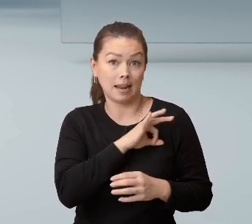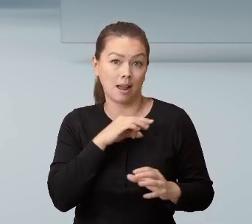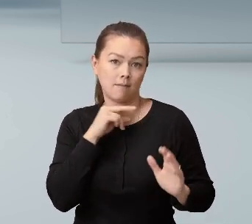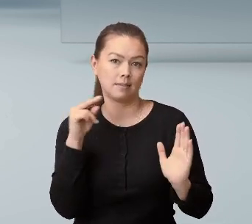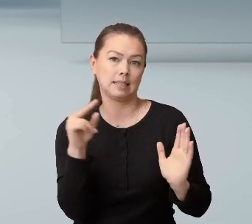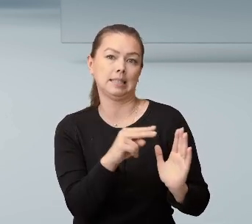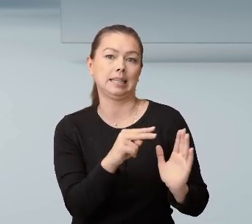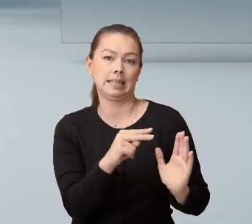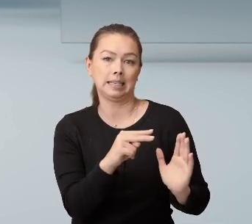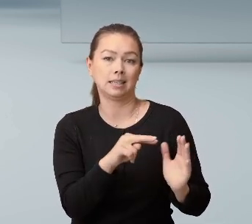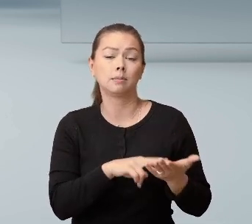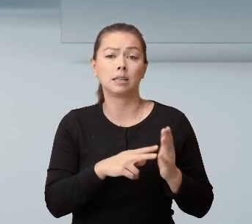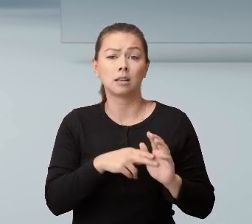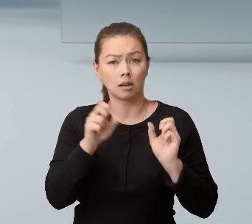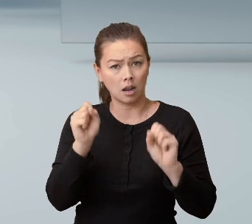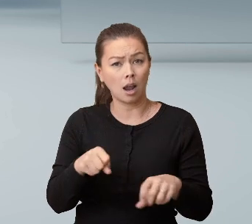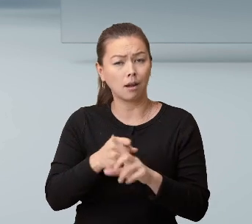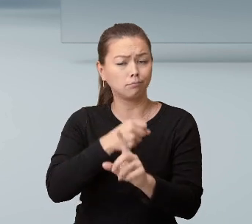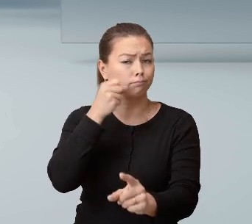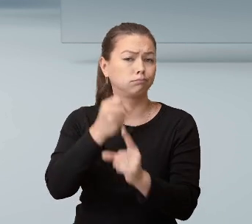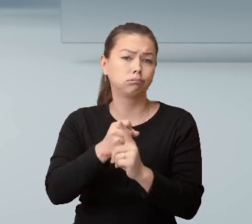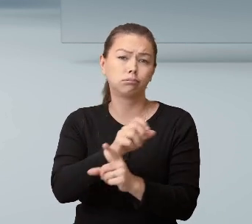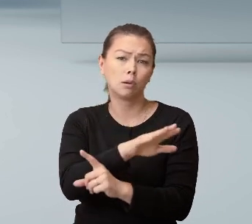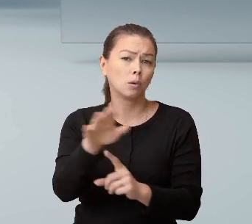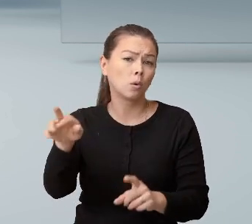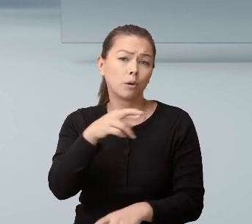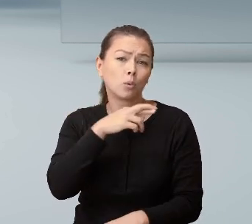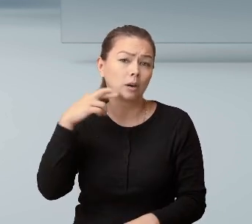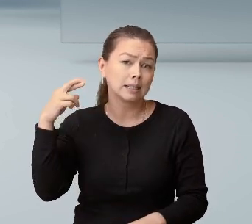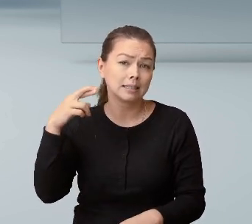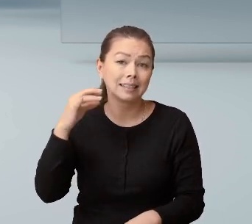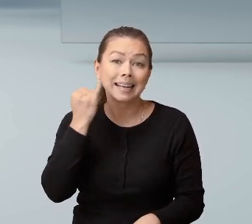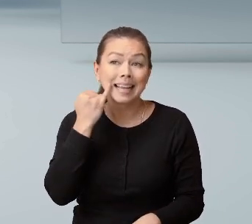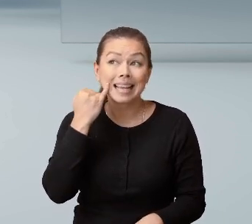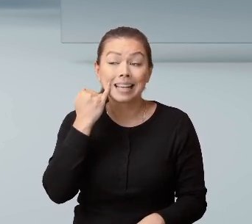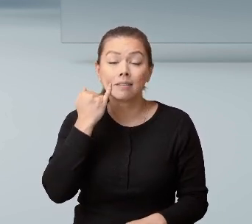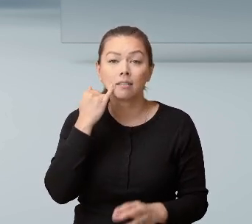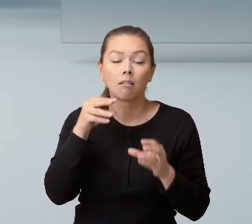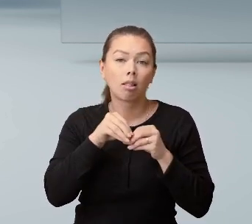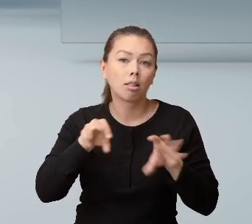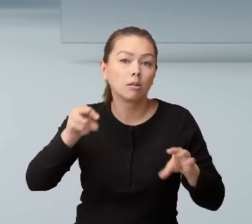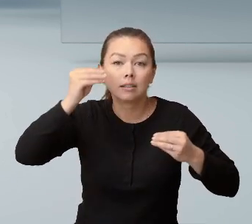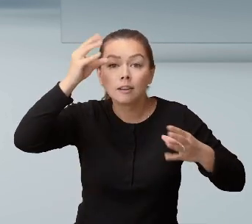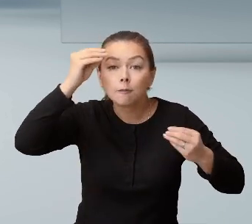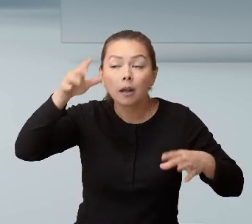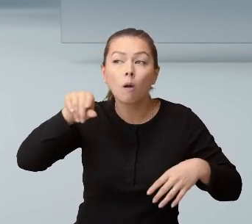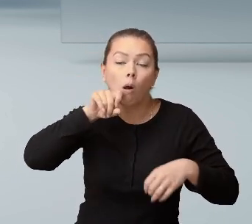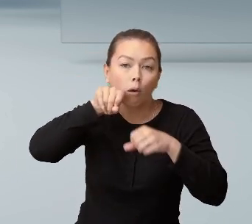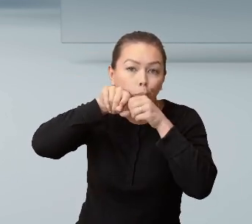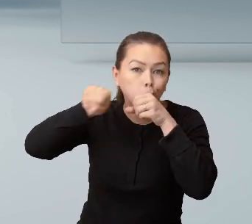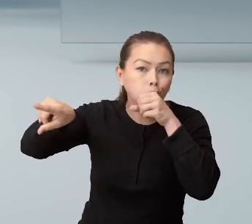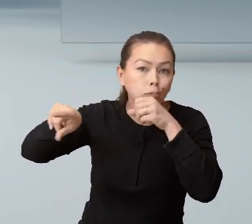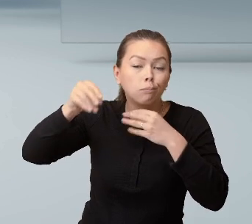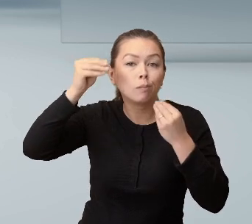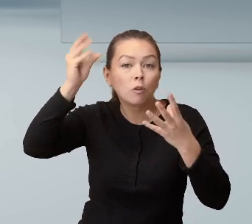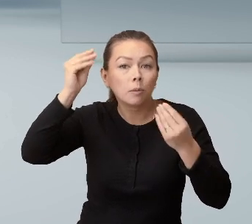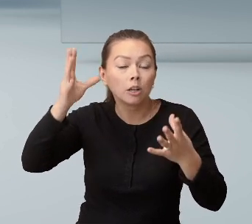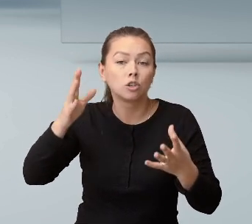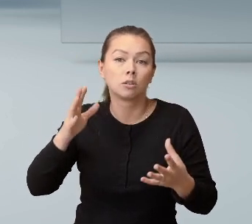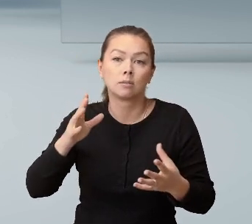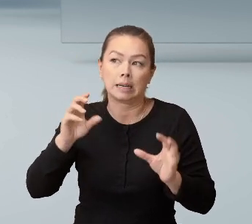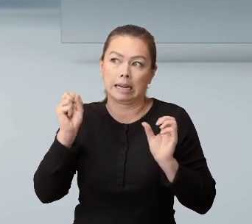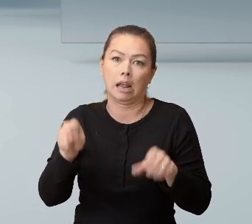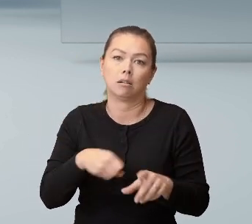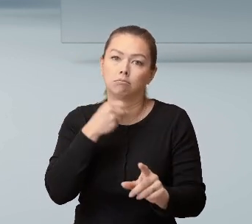it, which can have a huge impact on your risk in terms of losing information and leaking files and